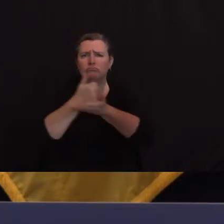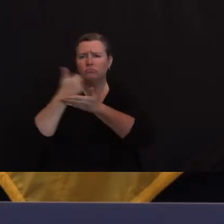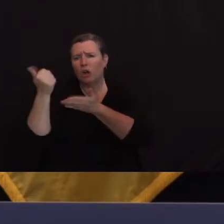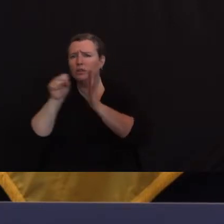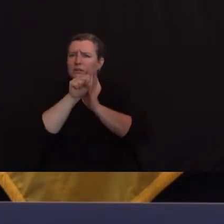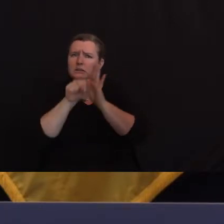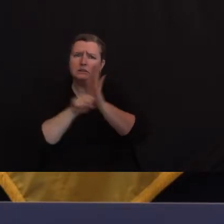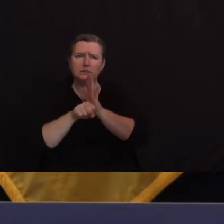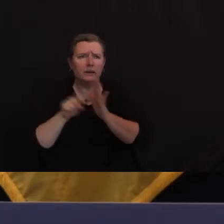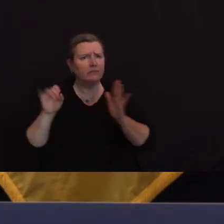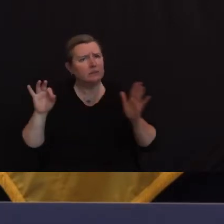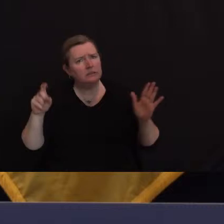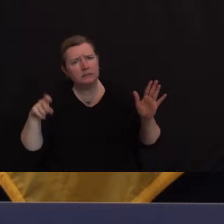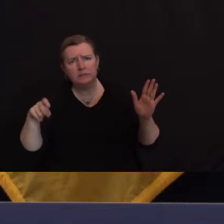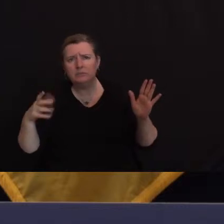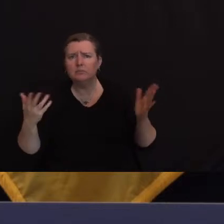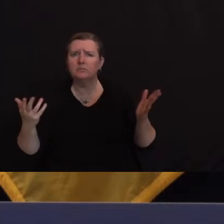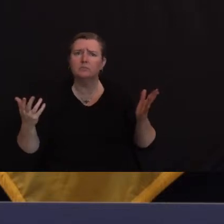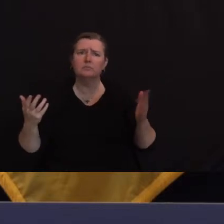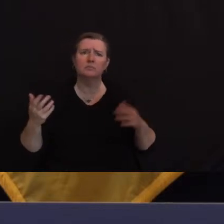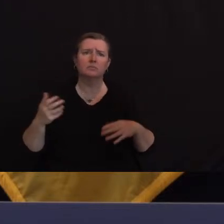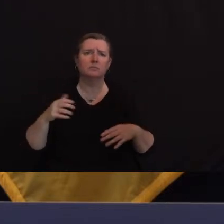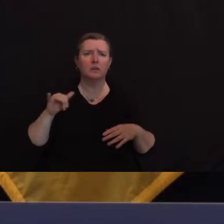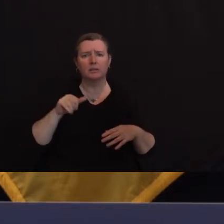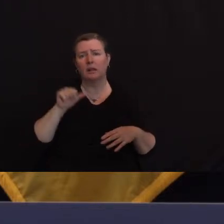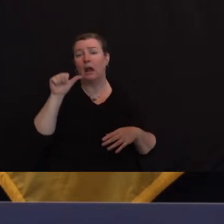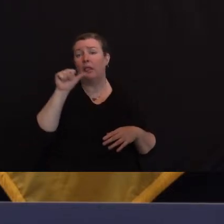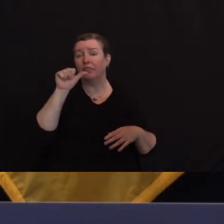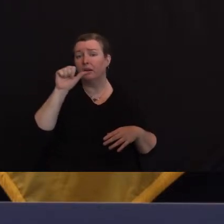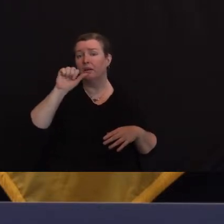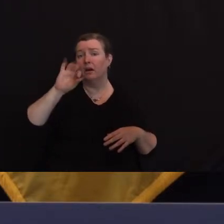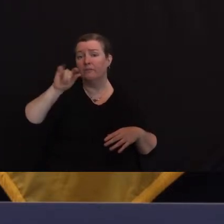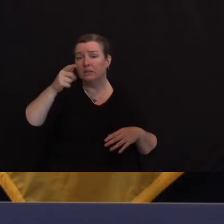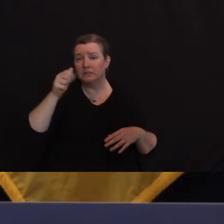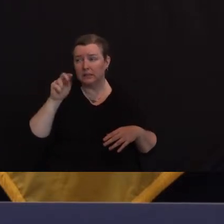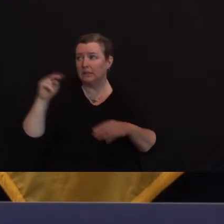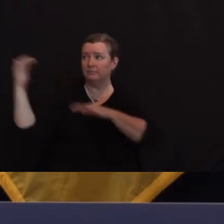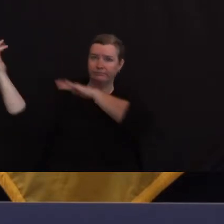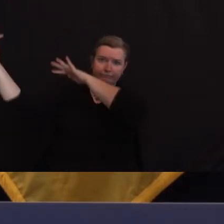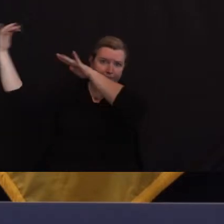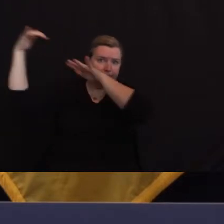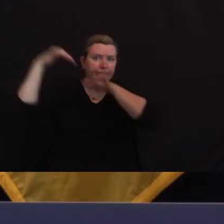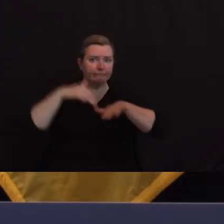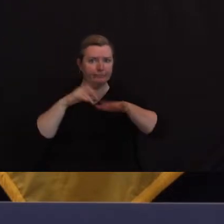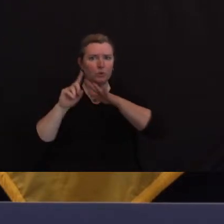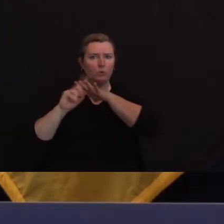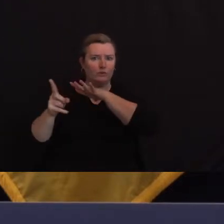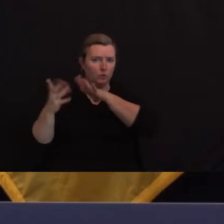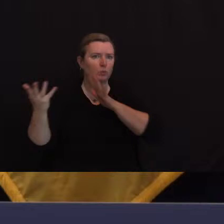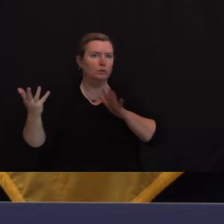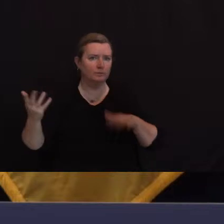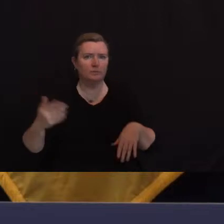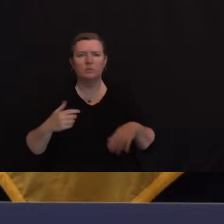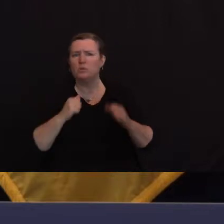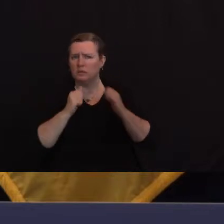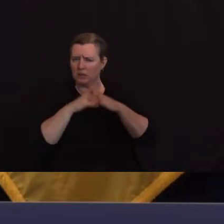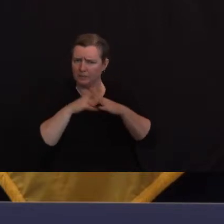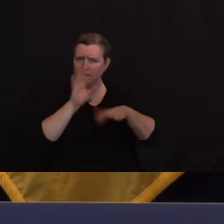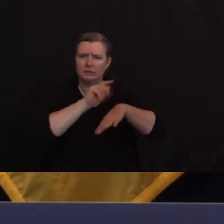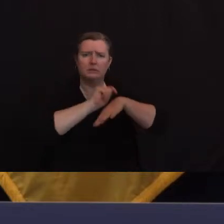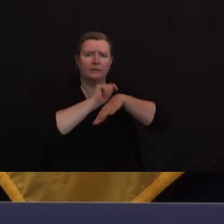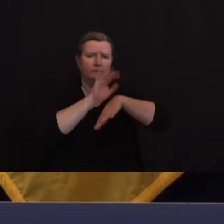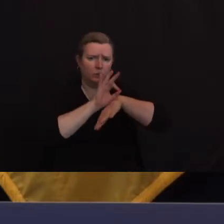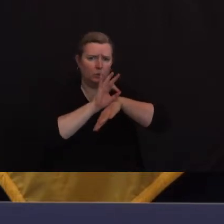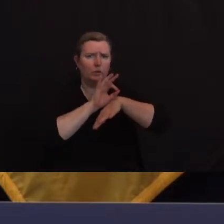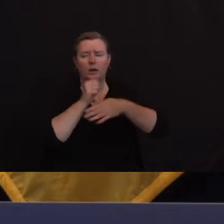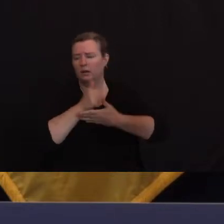Witness the Afghan refugees, and you probably saw that we set up a task force at the end of last week, and by the way, Judy and